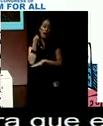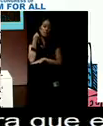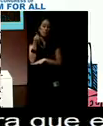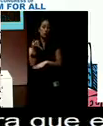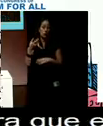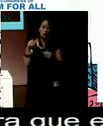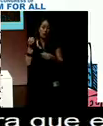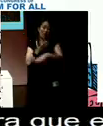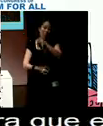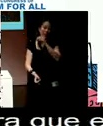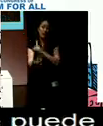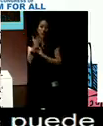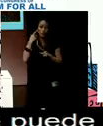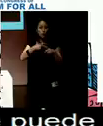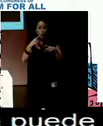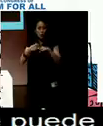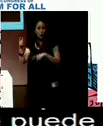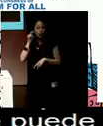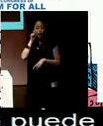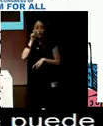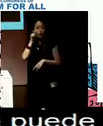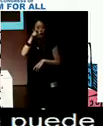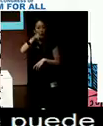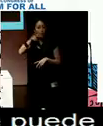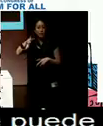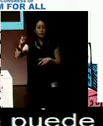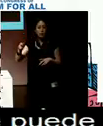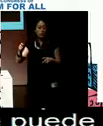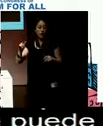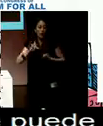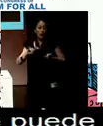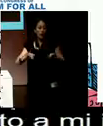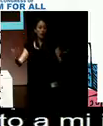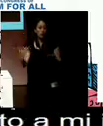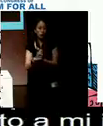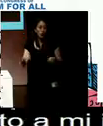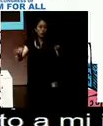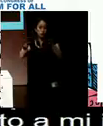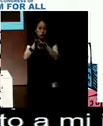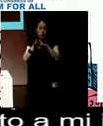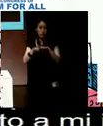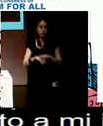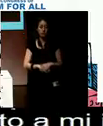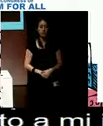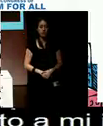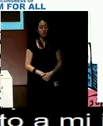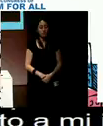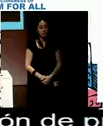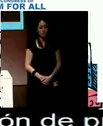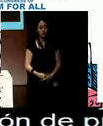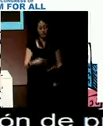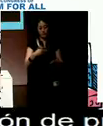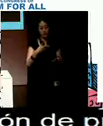to support the creation tourist products to be enjoyable for all,